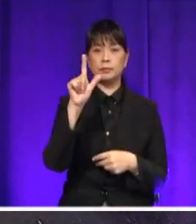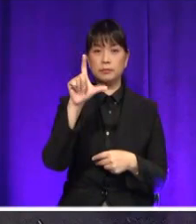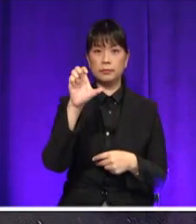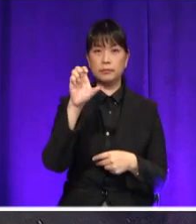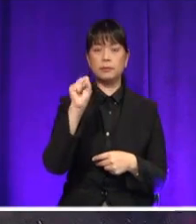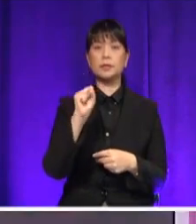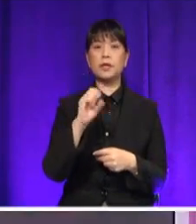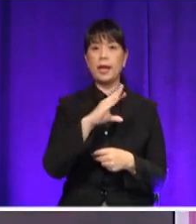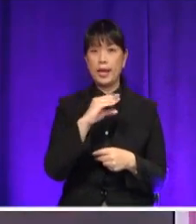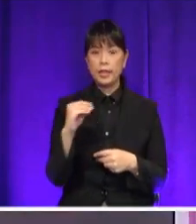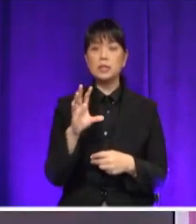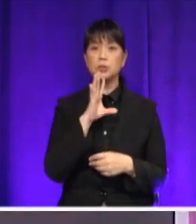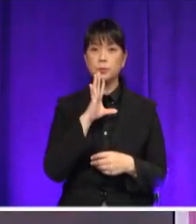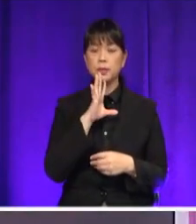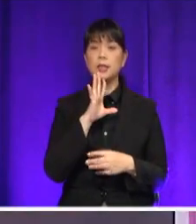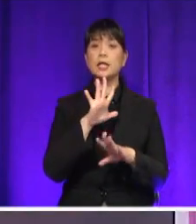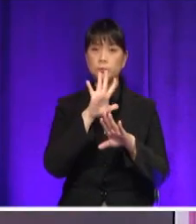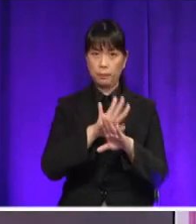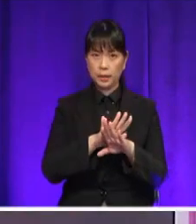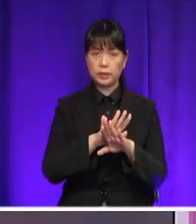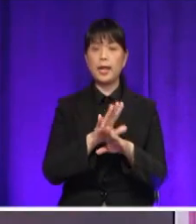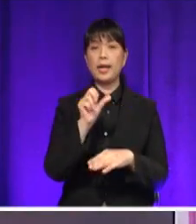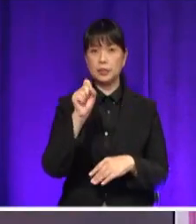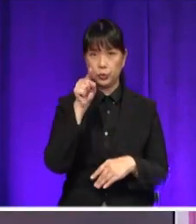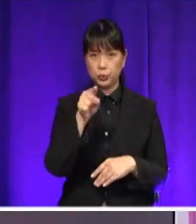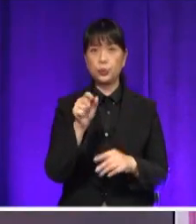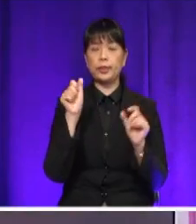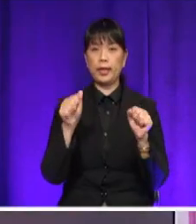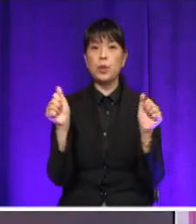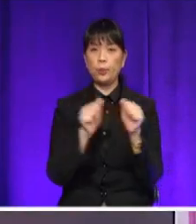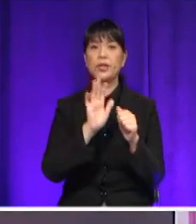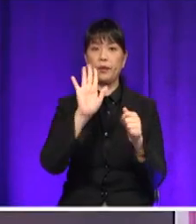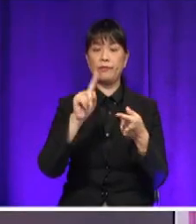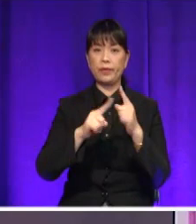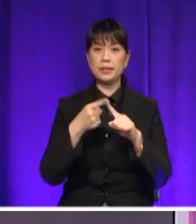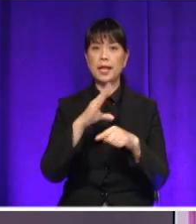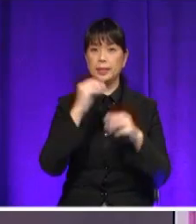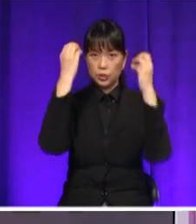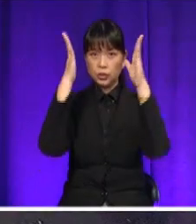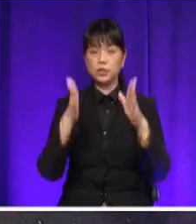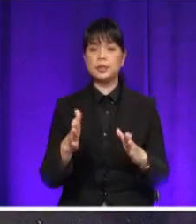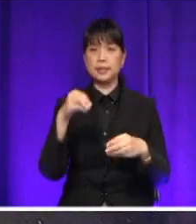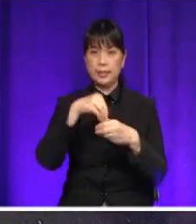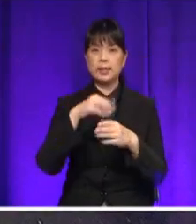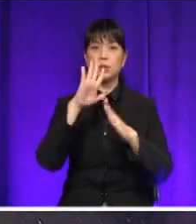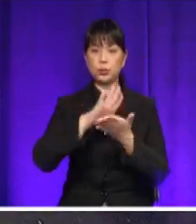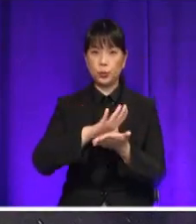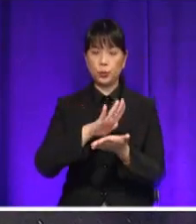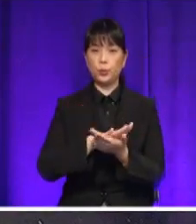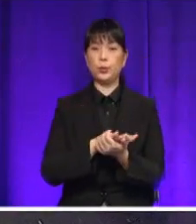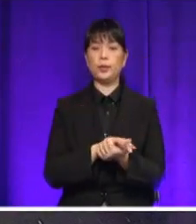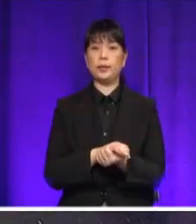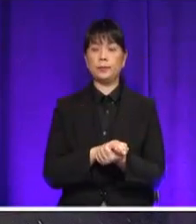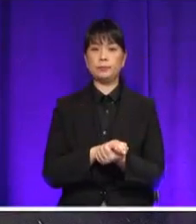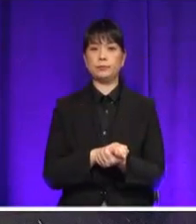and speak as much as you can in English with your friends and with your teachers at school. Yes, practice makes perfect. That's but how correct.